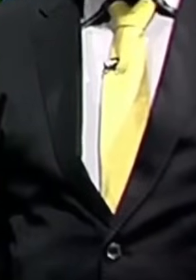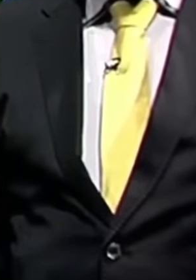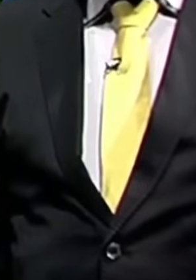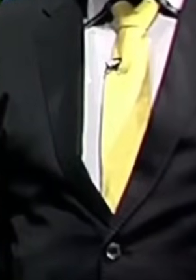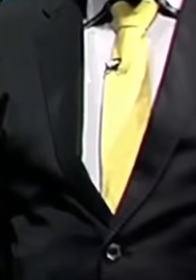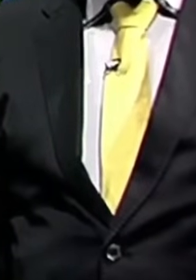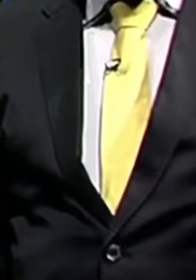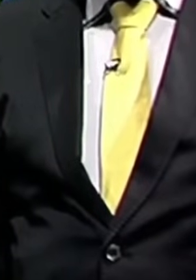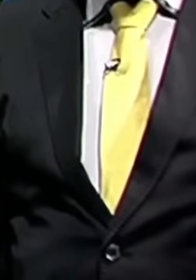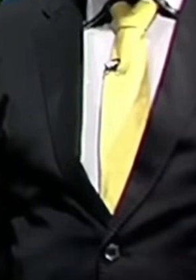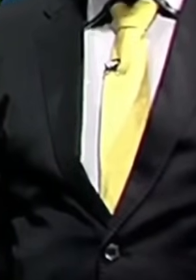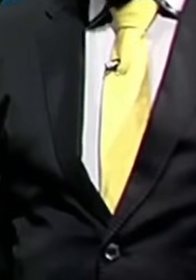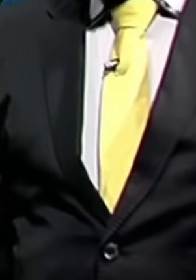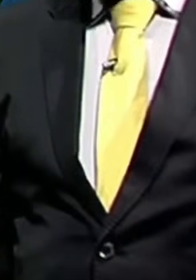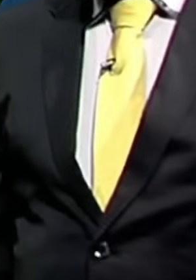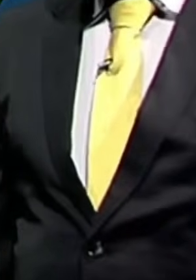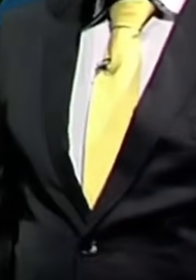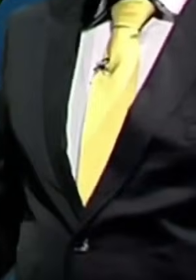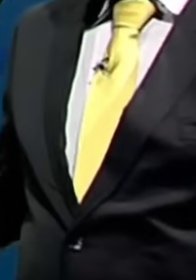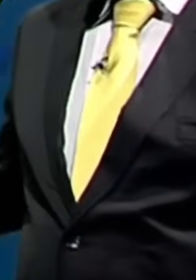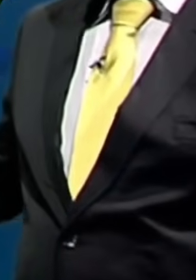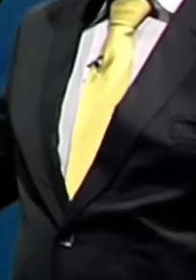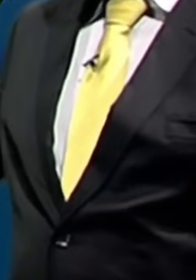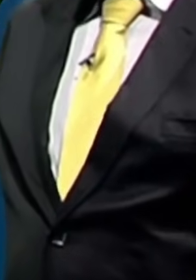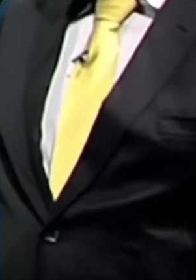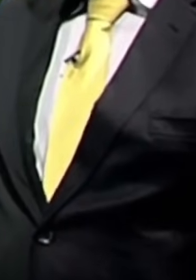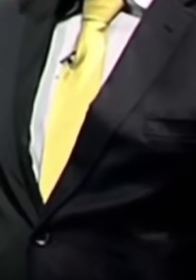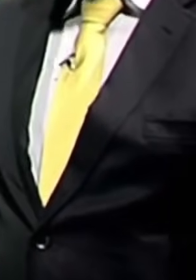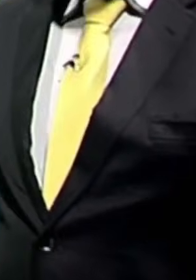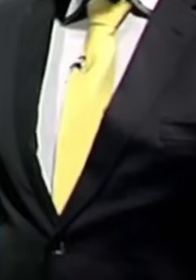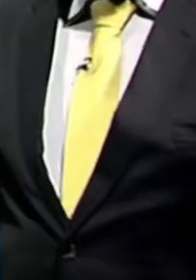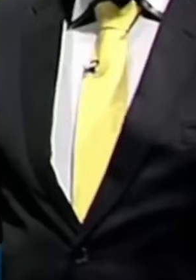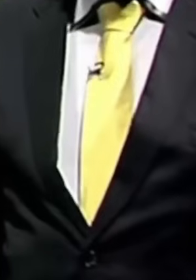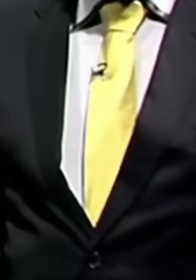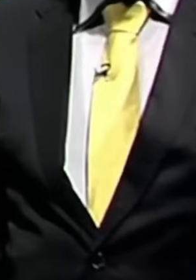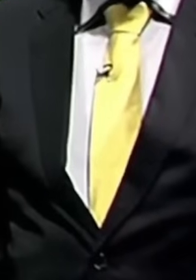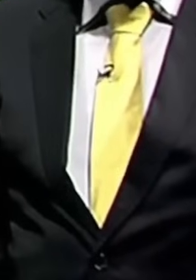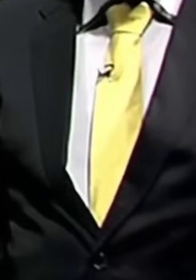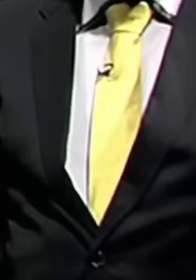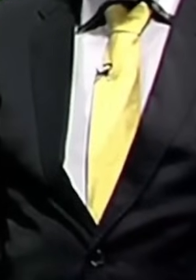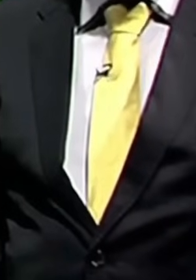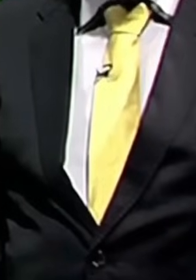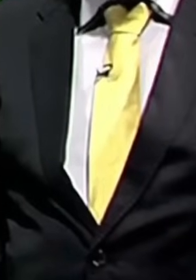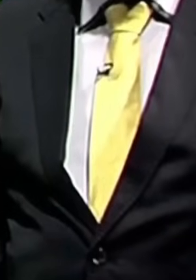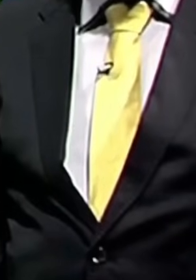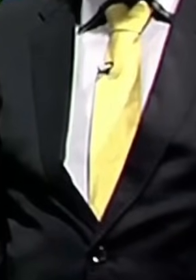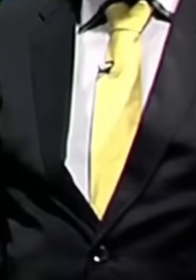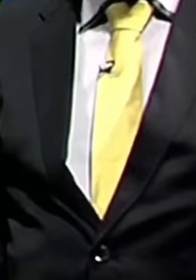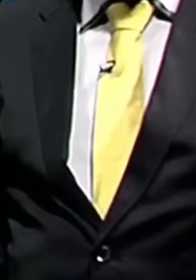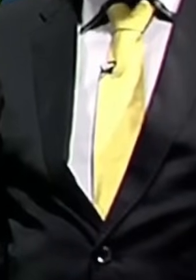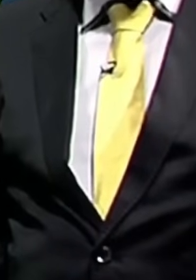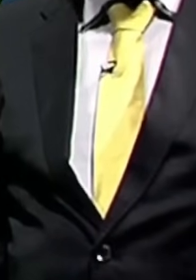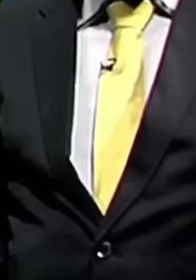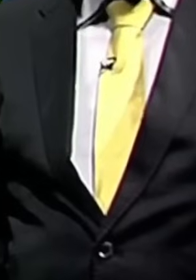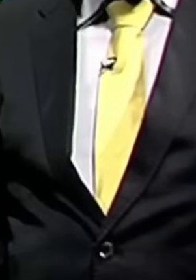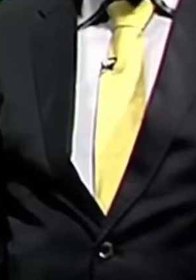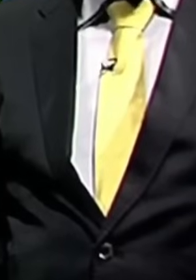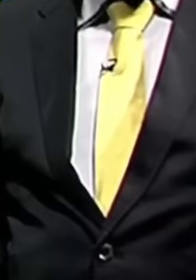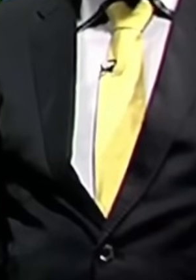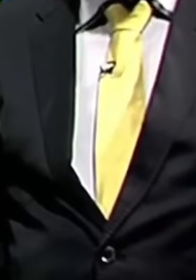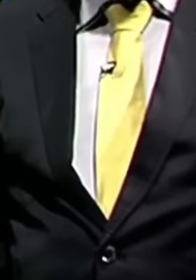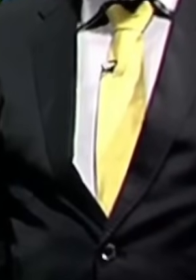ne ya Kapa Bophirima teng ha ke re Kapa Botšhabela go tla ba le maemo a tleng a futfutumetse dikaolong tsena tsa bokomane ka tsa mashwabile metsomraro mashwabile metsheletse man tonke